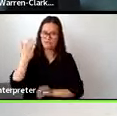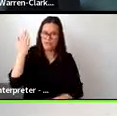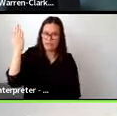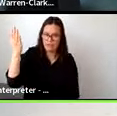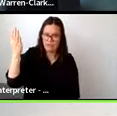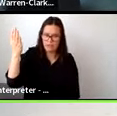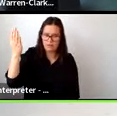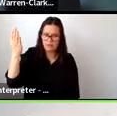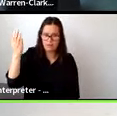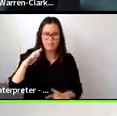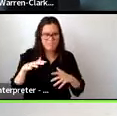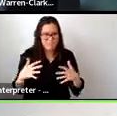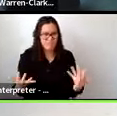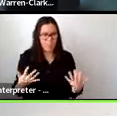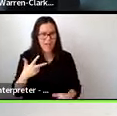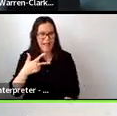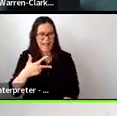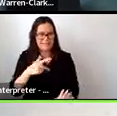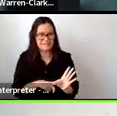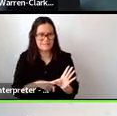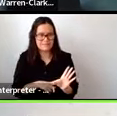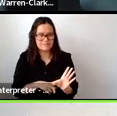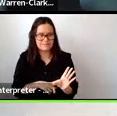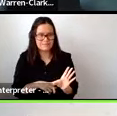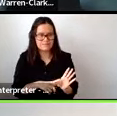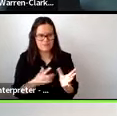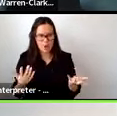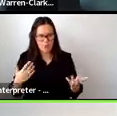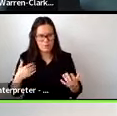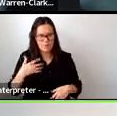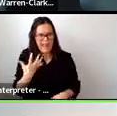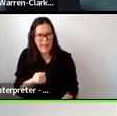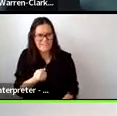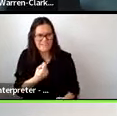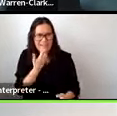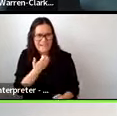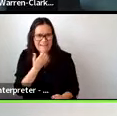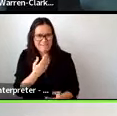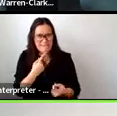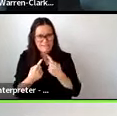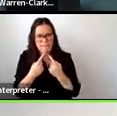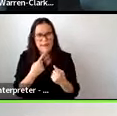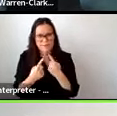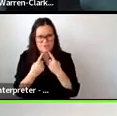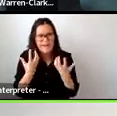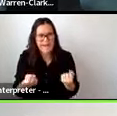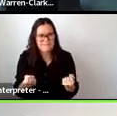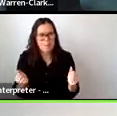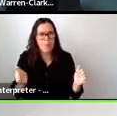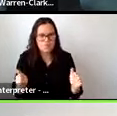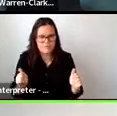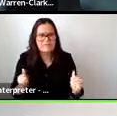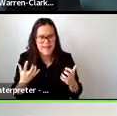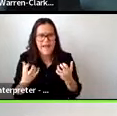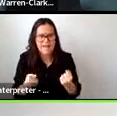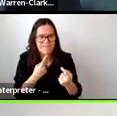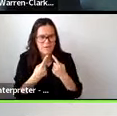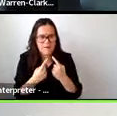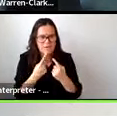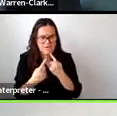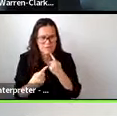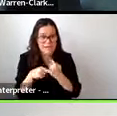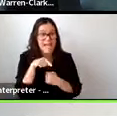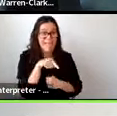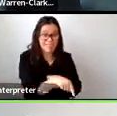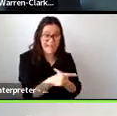for 8 years, that we have enough information already to set up a bill, an Act of Parliament, which gives us